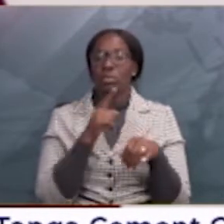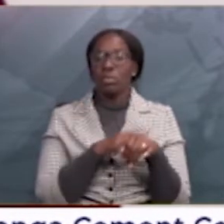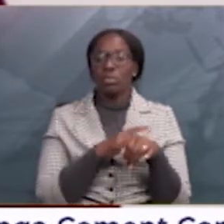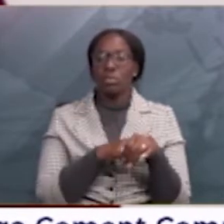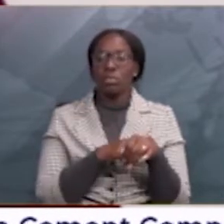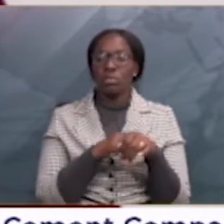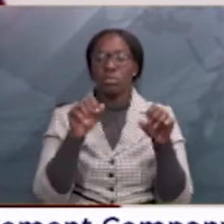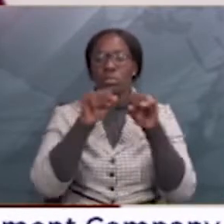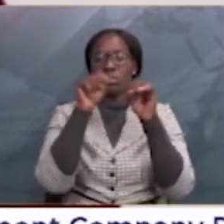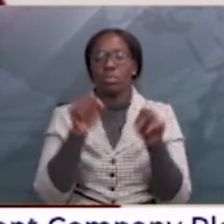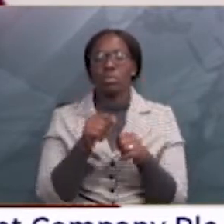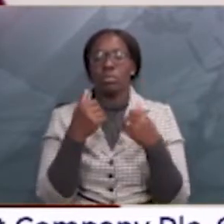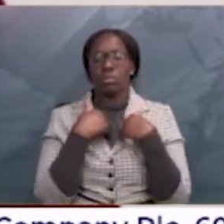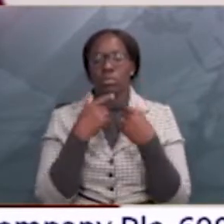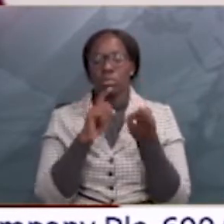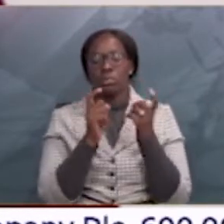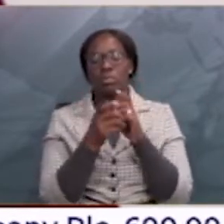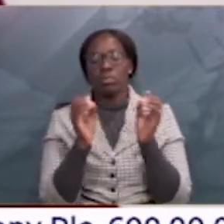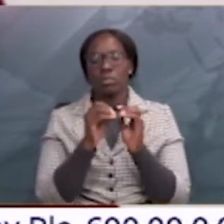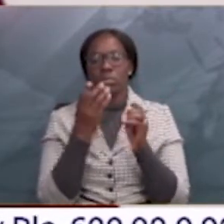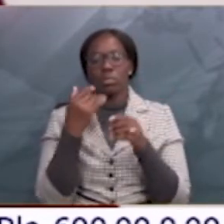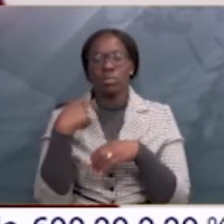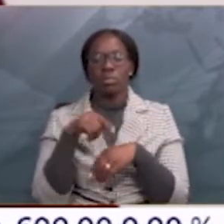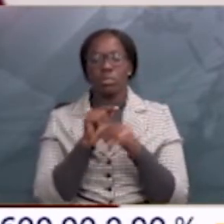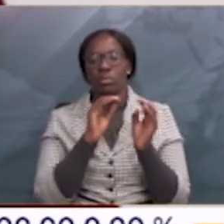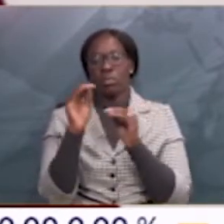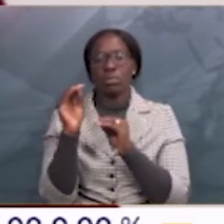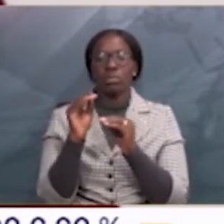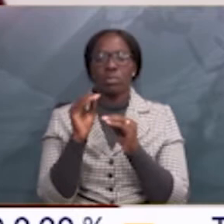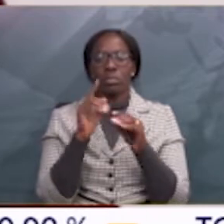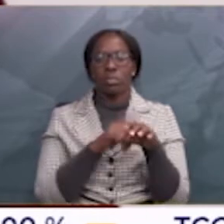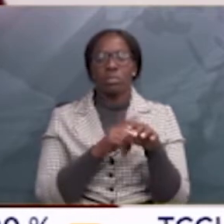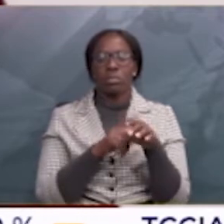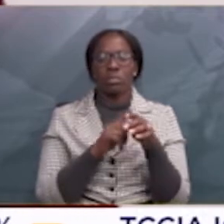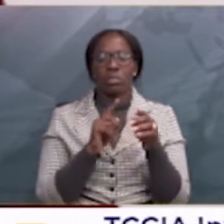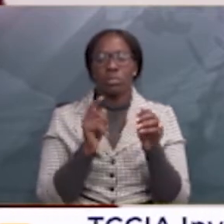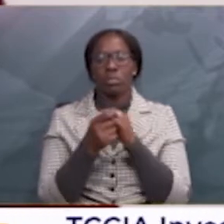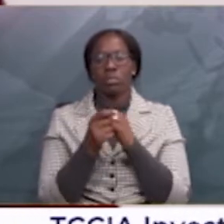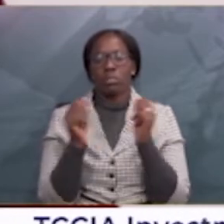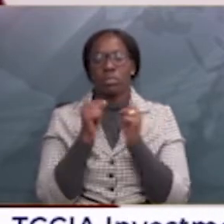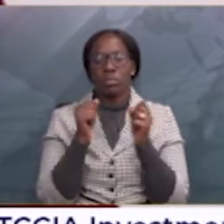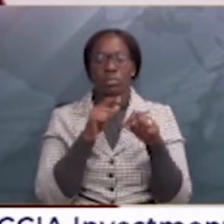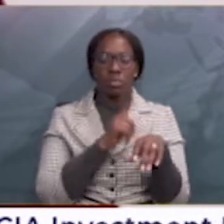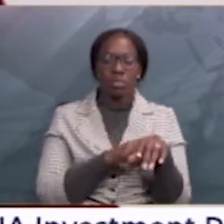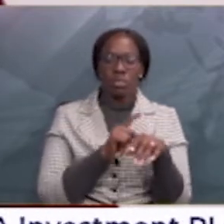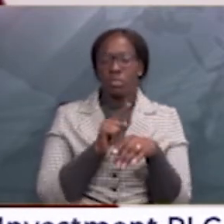the systems haven't changed, because now we are going into a transition period from a cold season